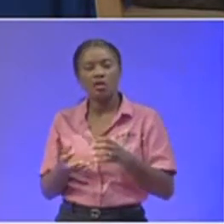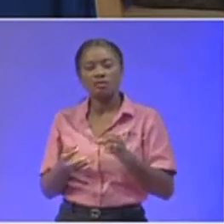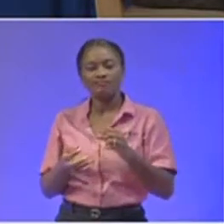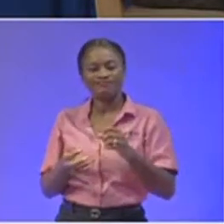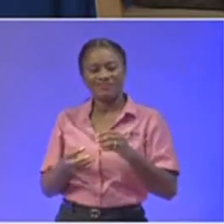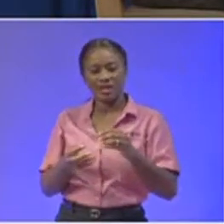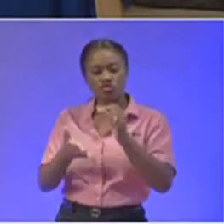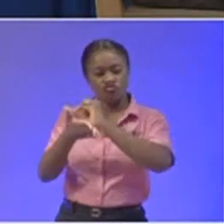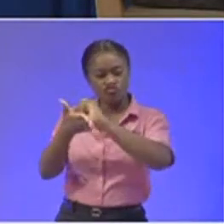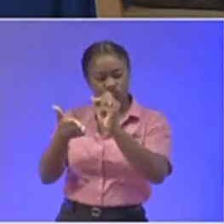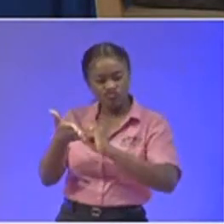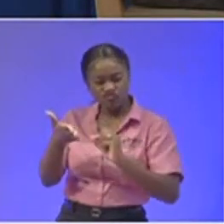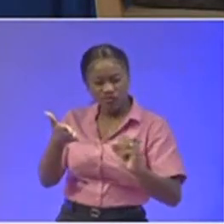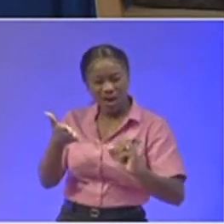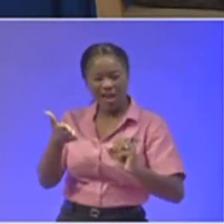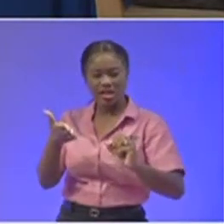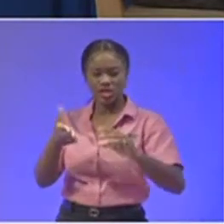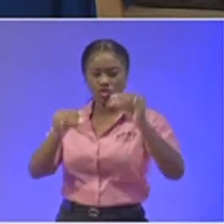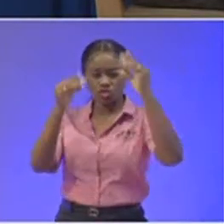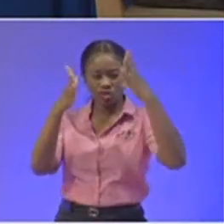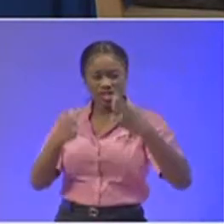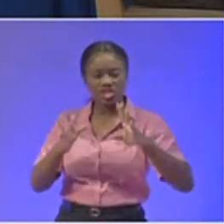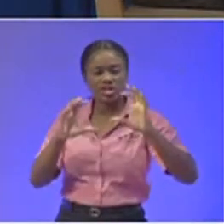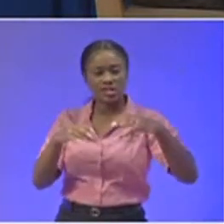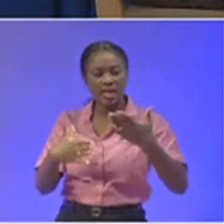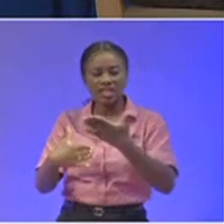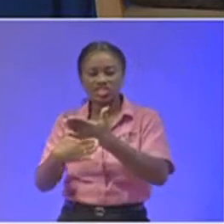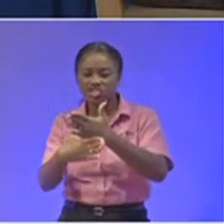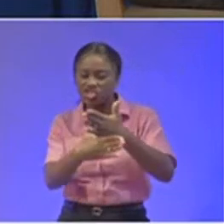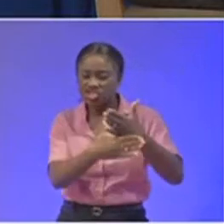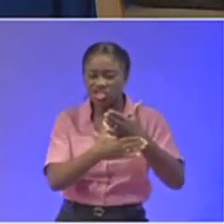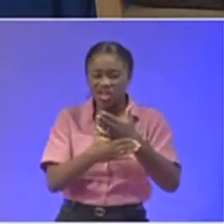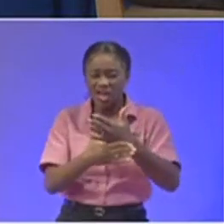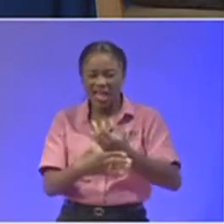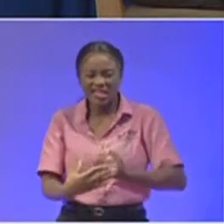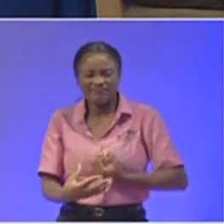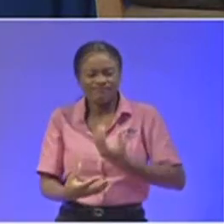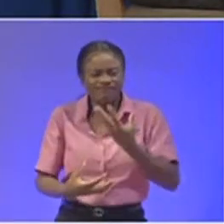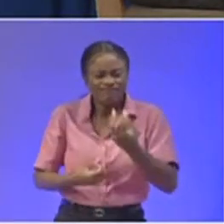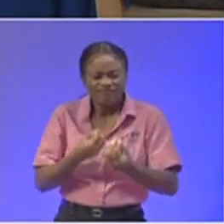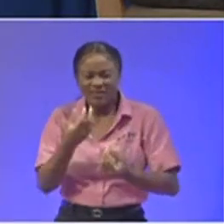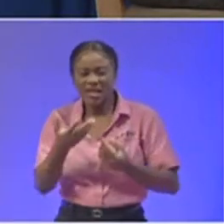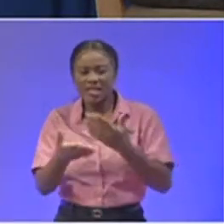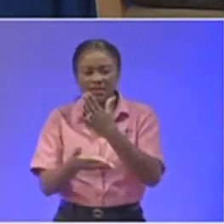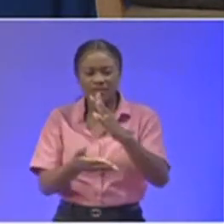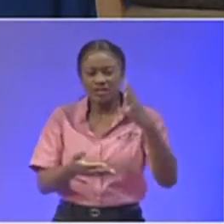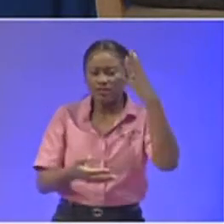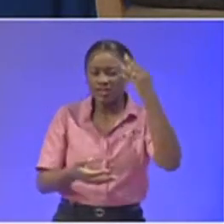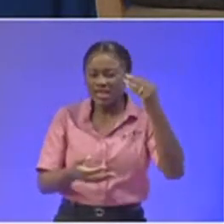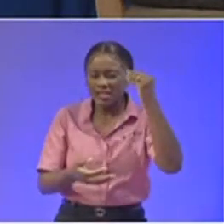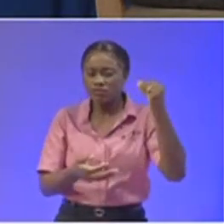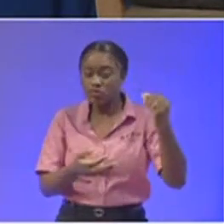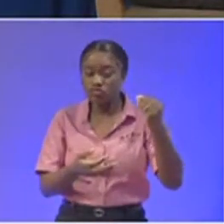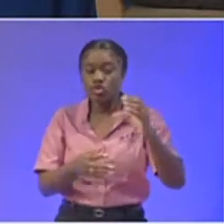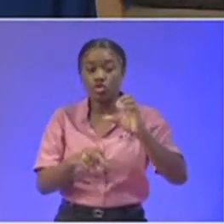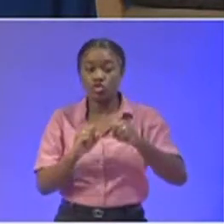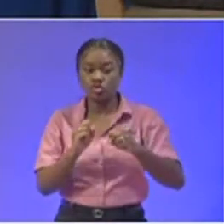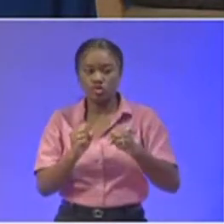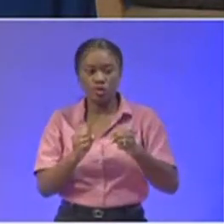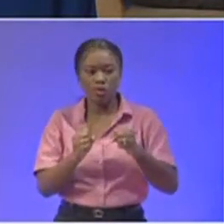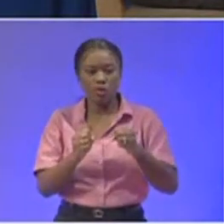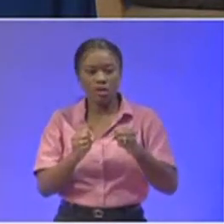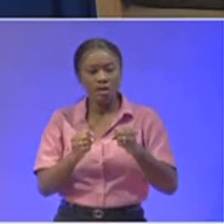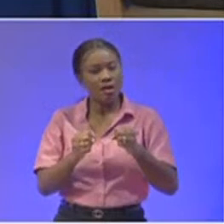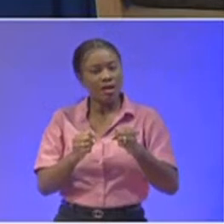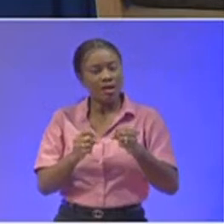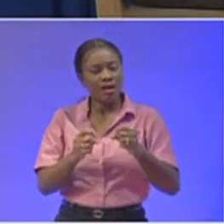there, but we can share experiences so that people who are facing a similar challenge can